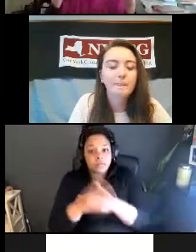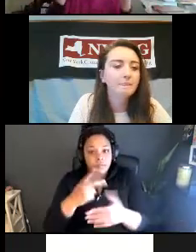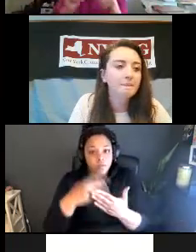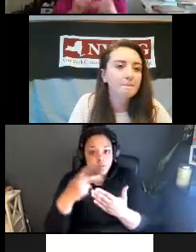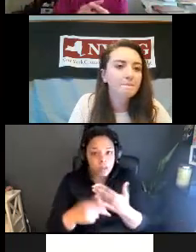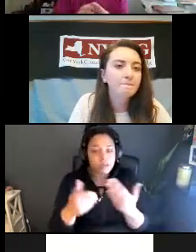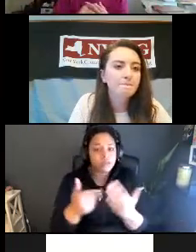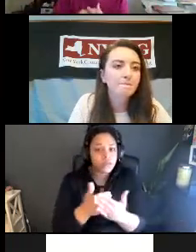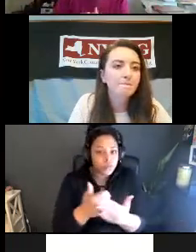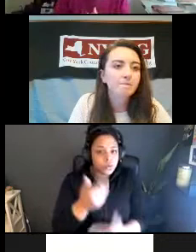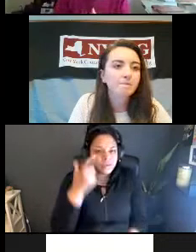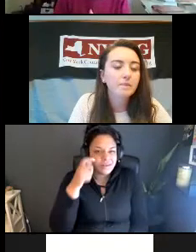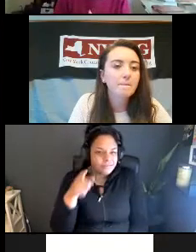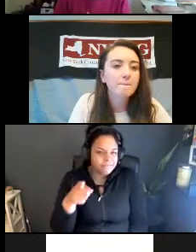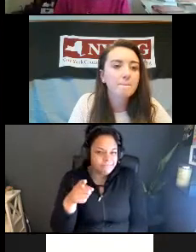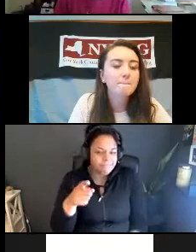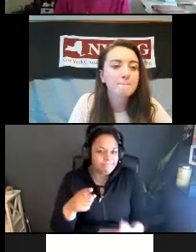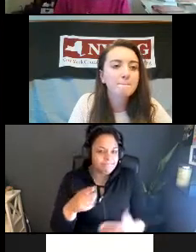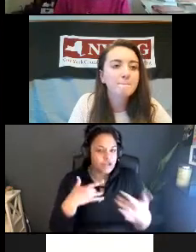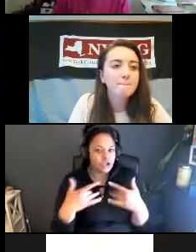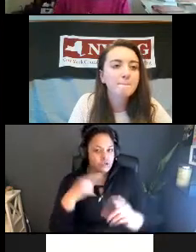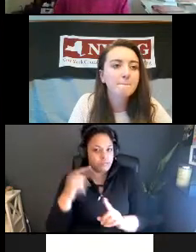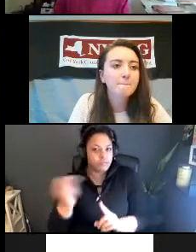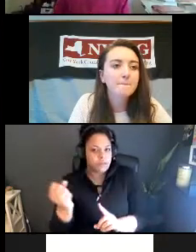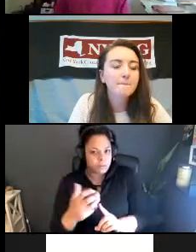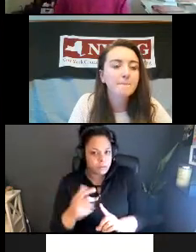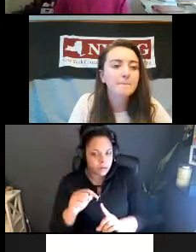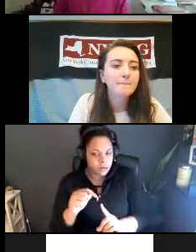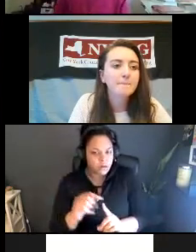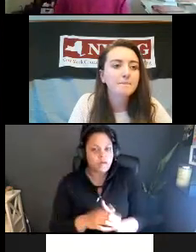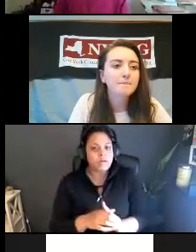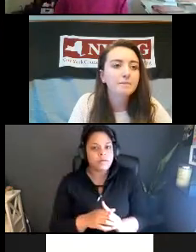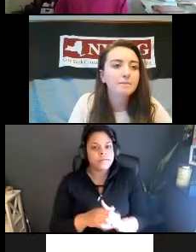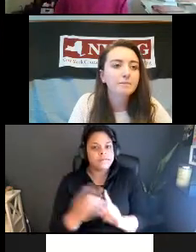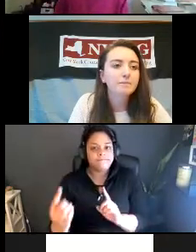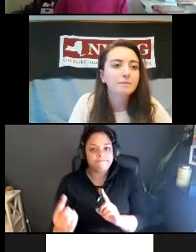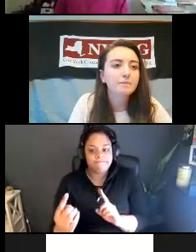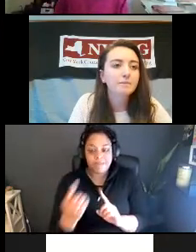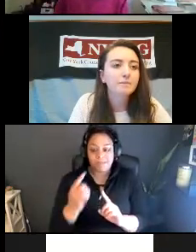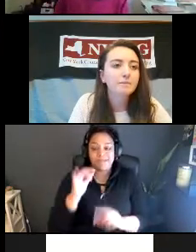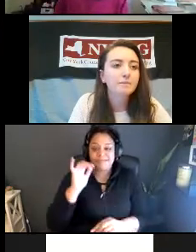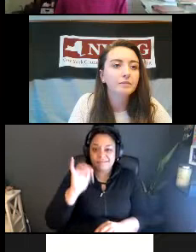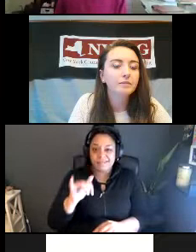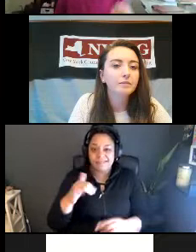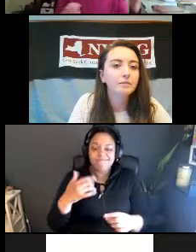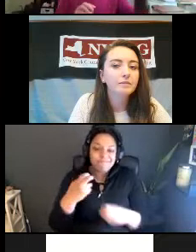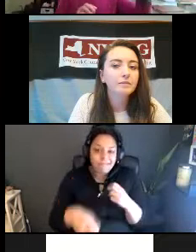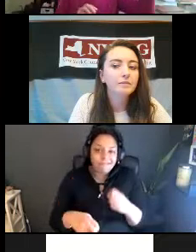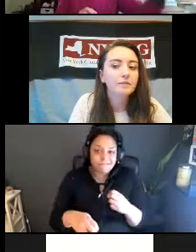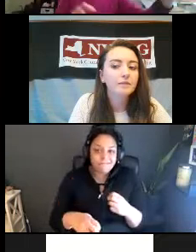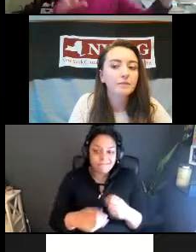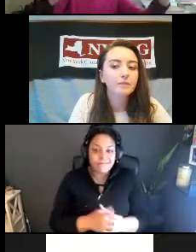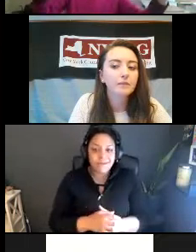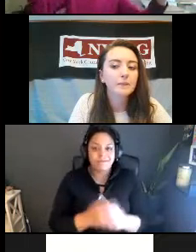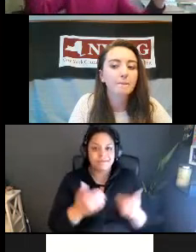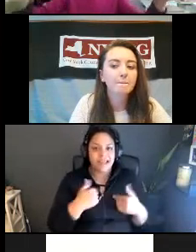specifically because their primary concern is their gambling, it can be very difficult to have